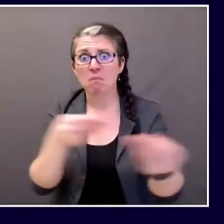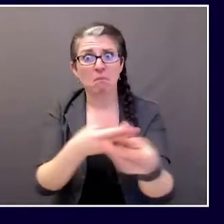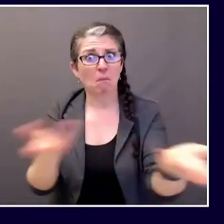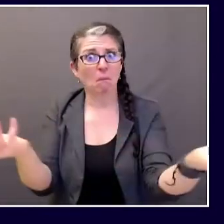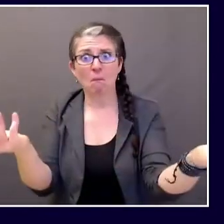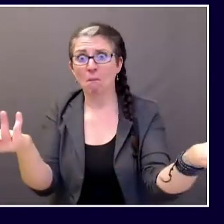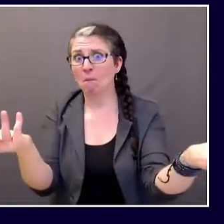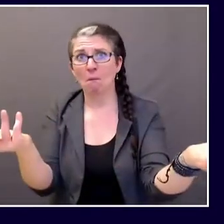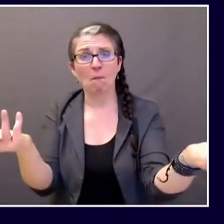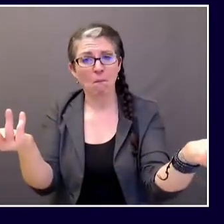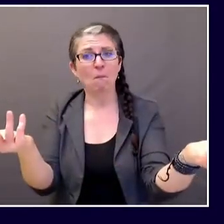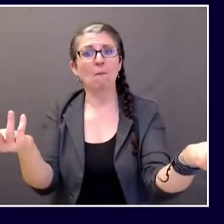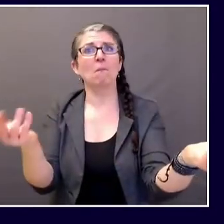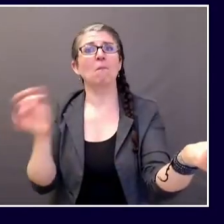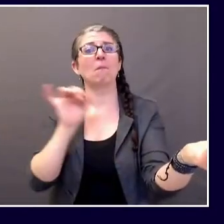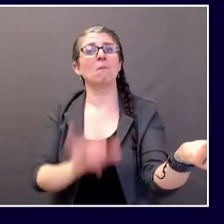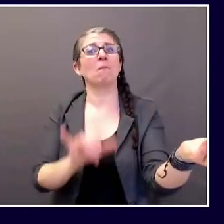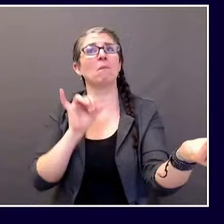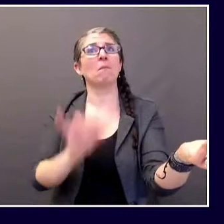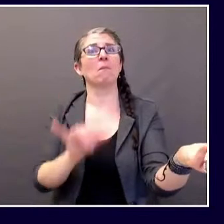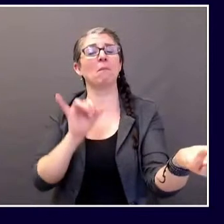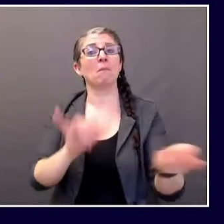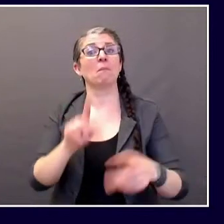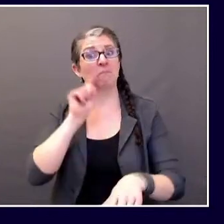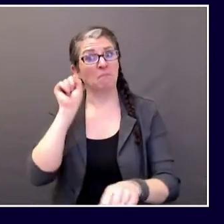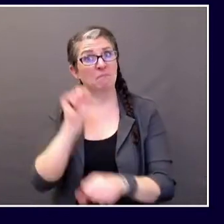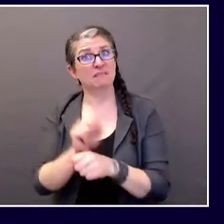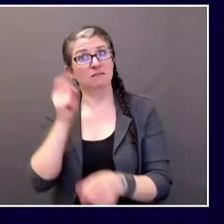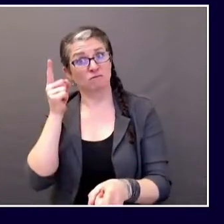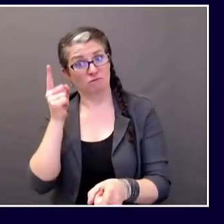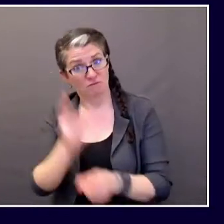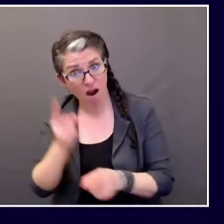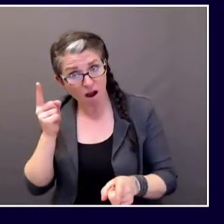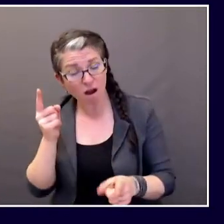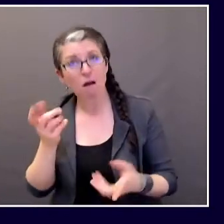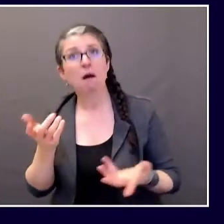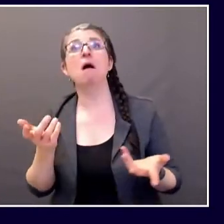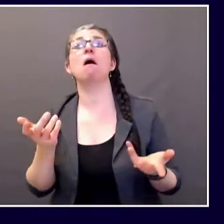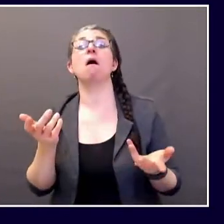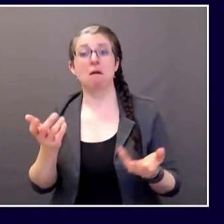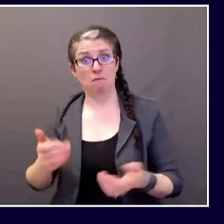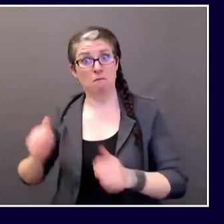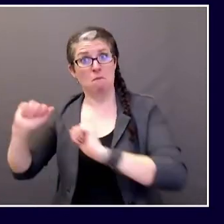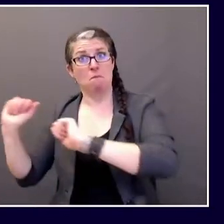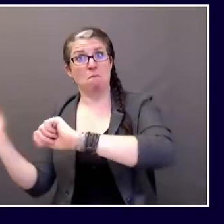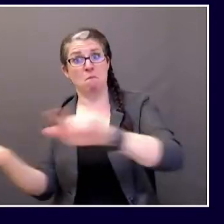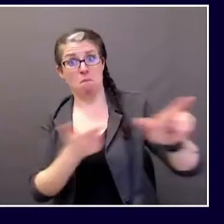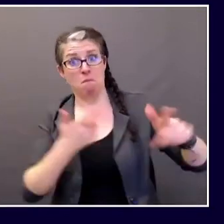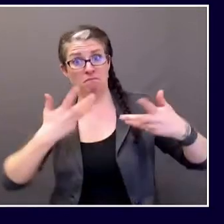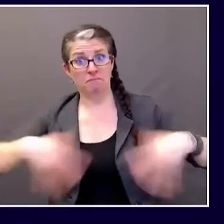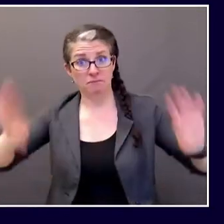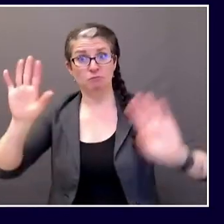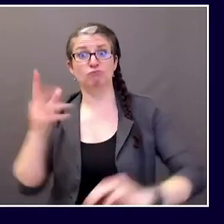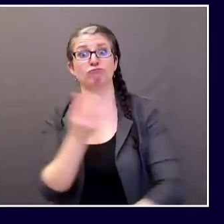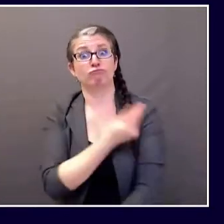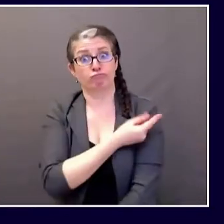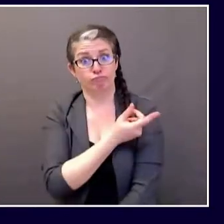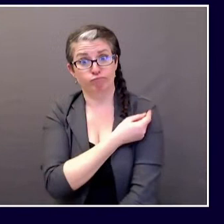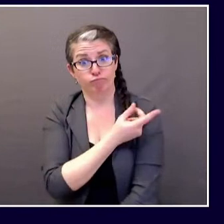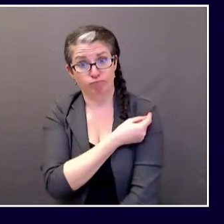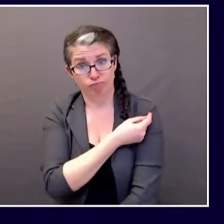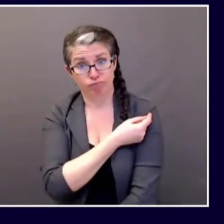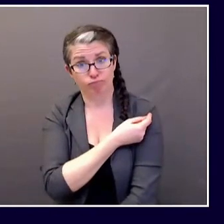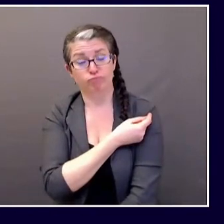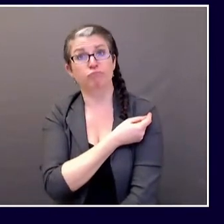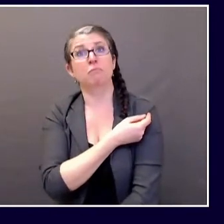they should feel free to gather with one another and not feel the need to wear masks. The vaccines are that good.